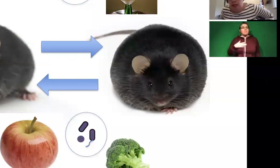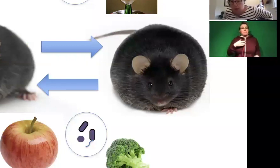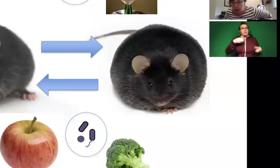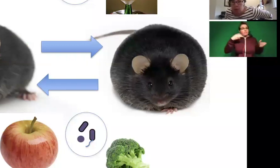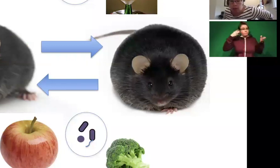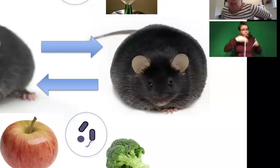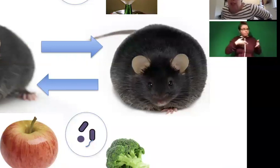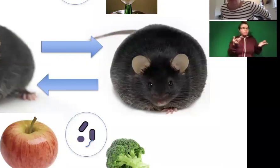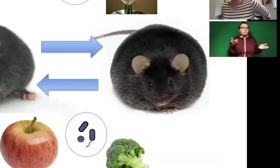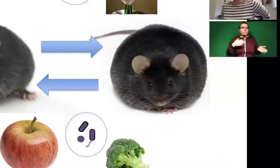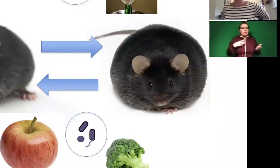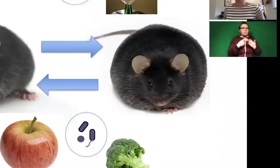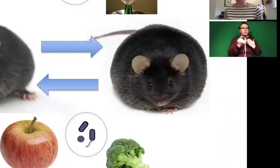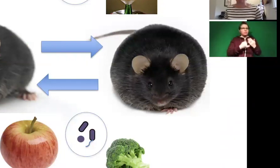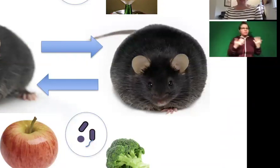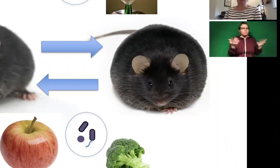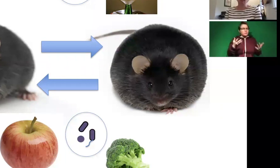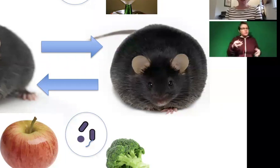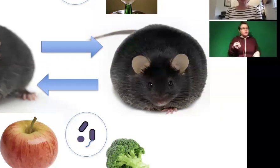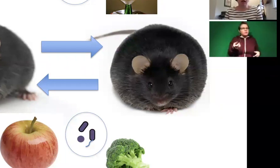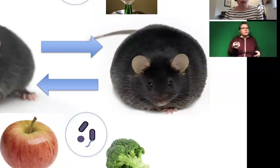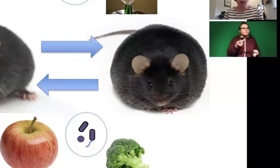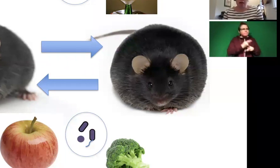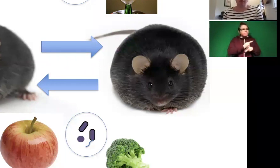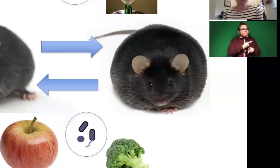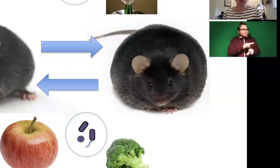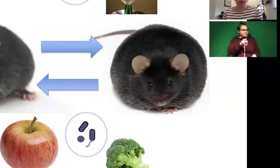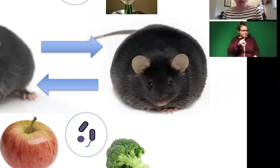focus of my project is to understand why